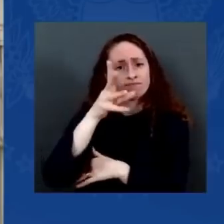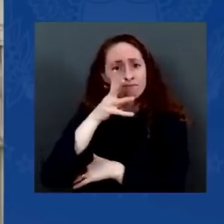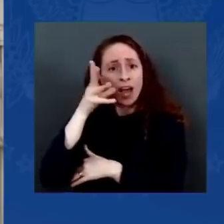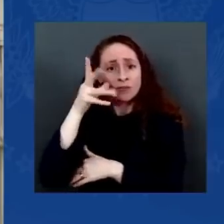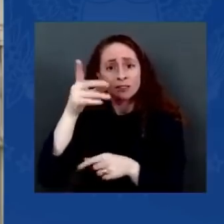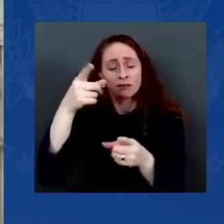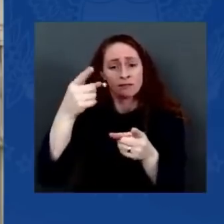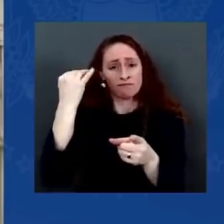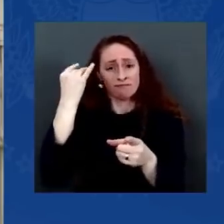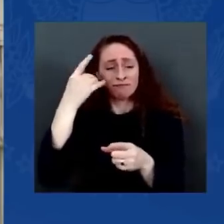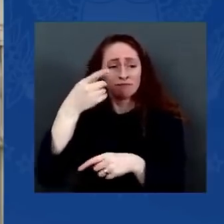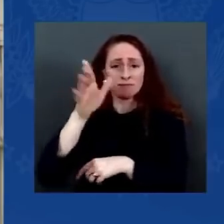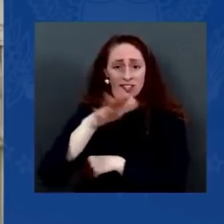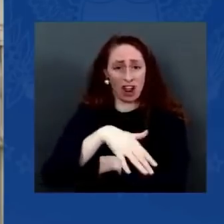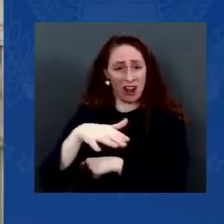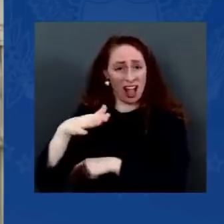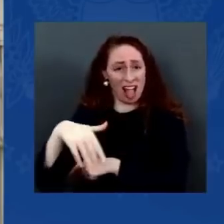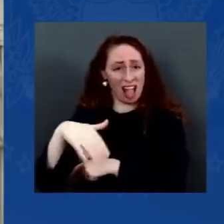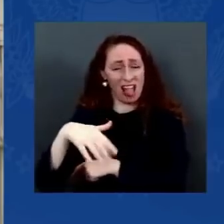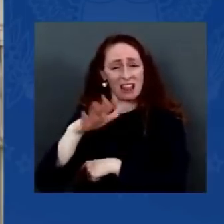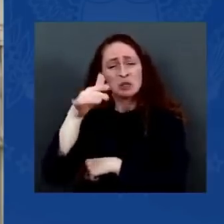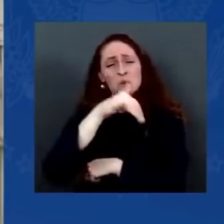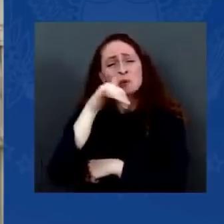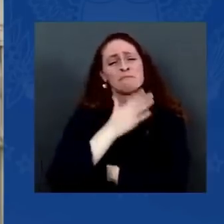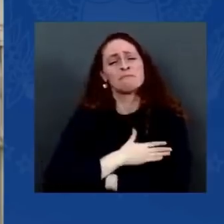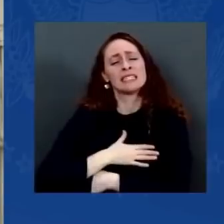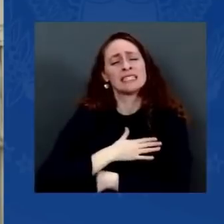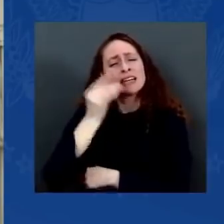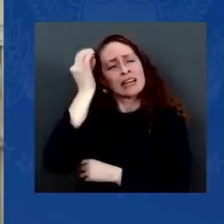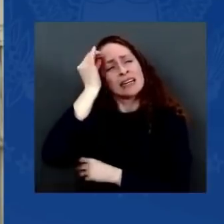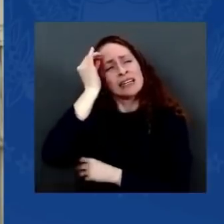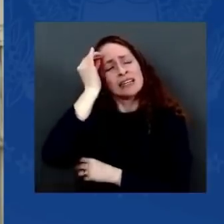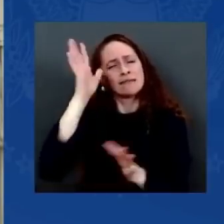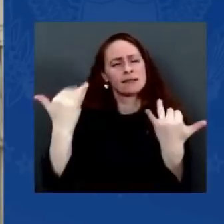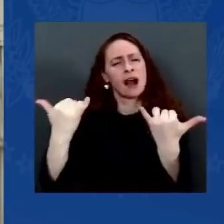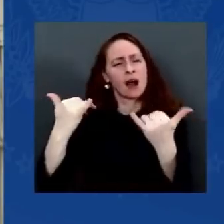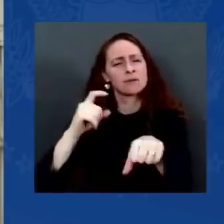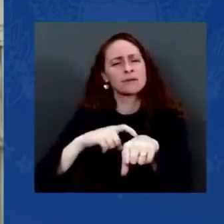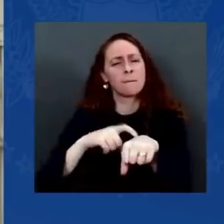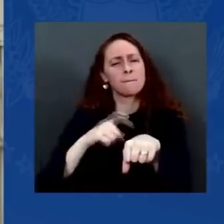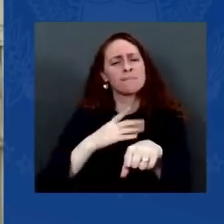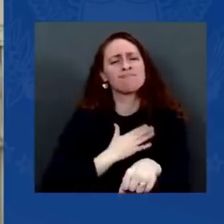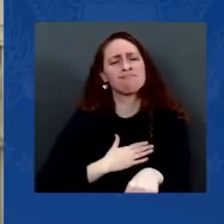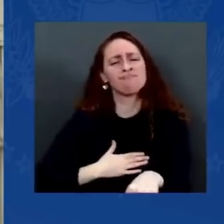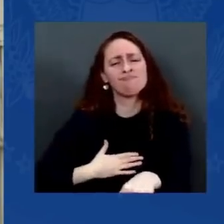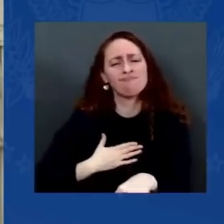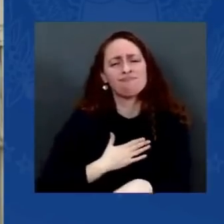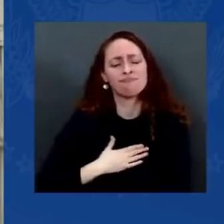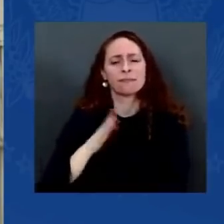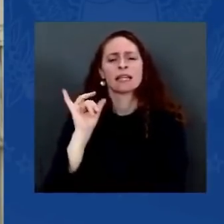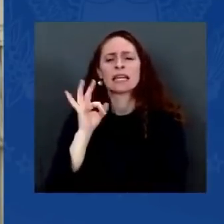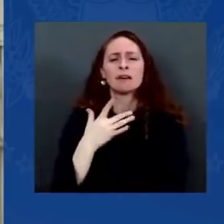to see how the first shots went with other kids before getting your own kid vaccinated, you can stop waiting. 6